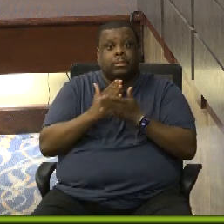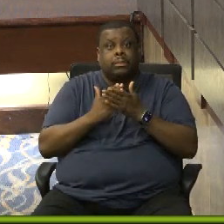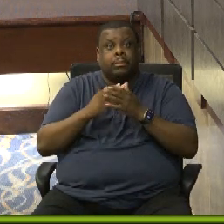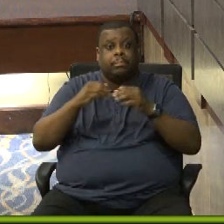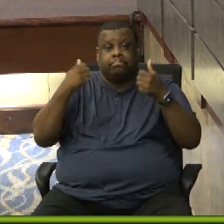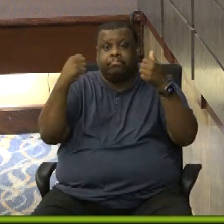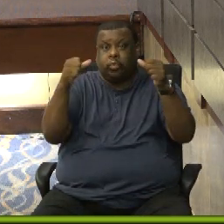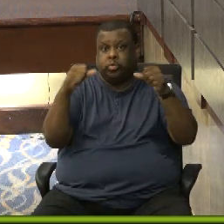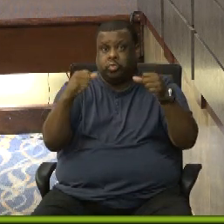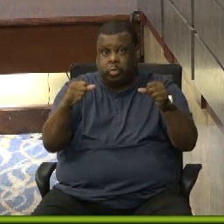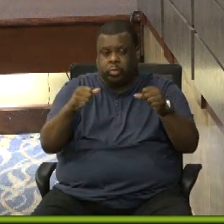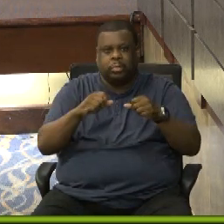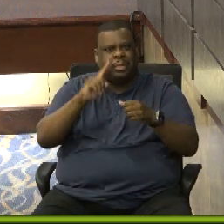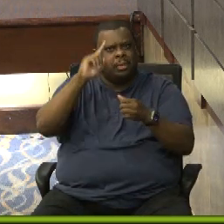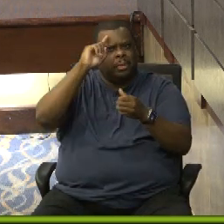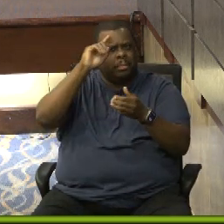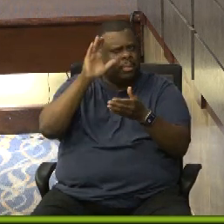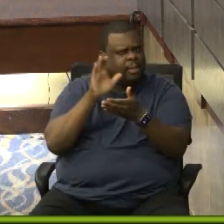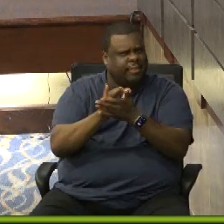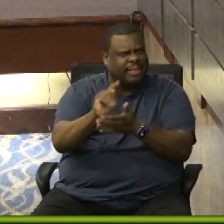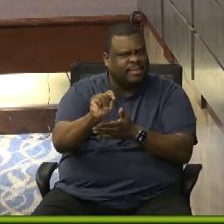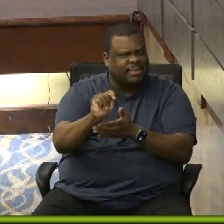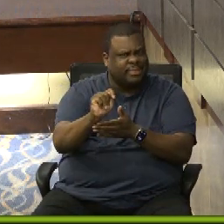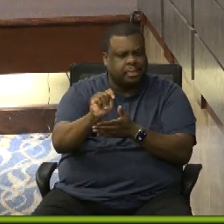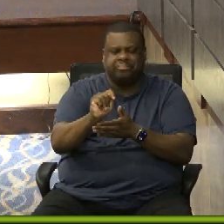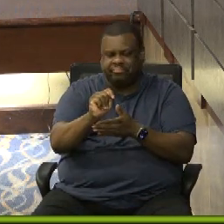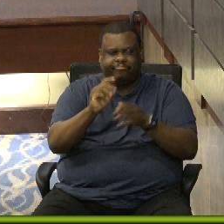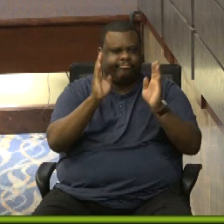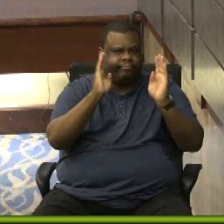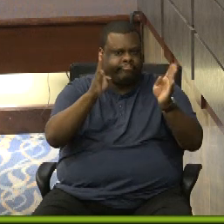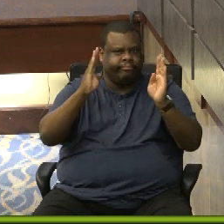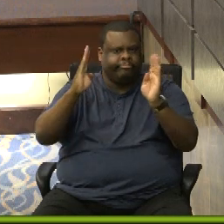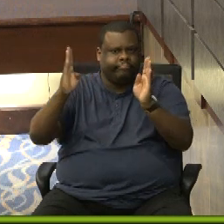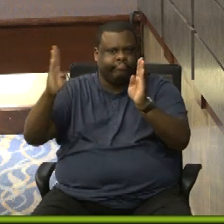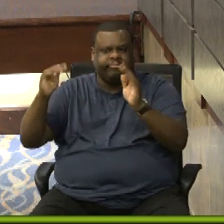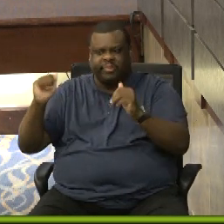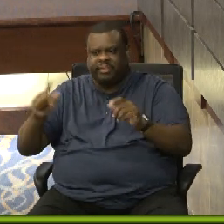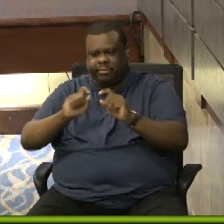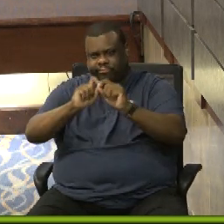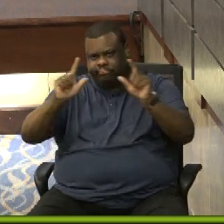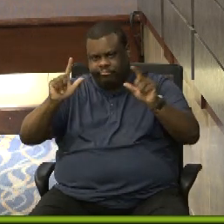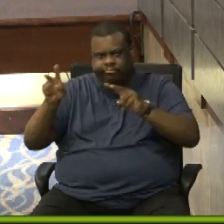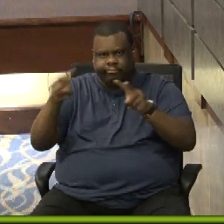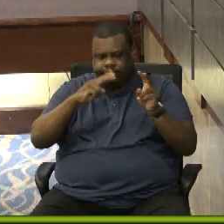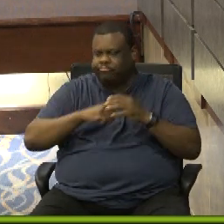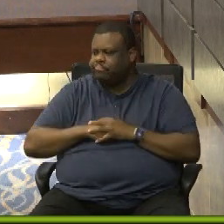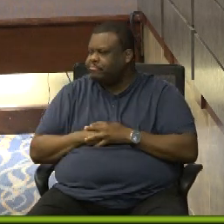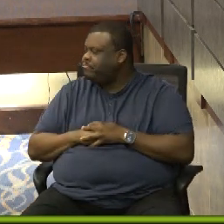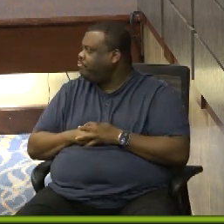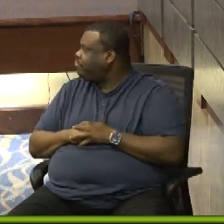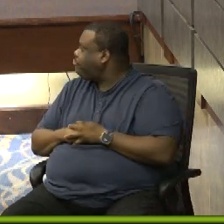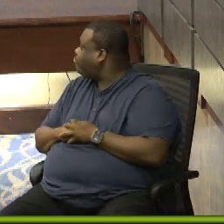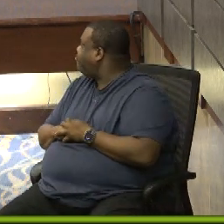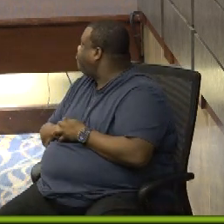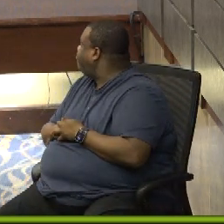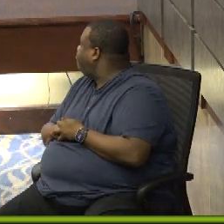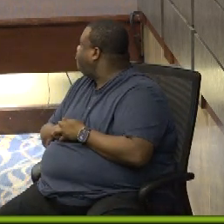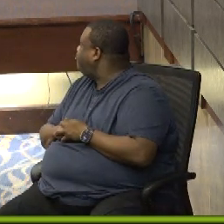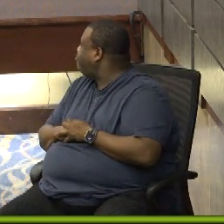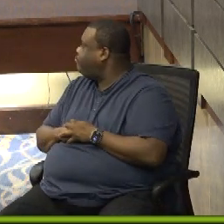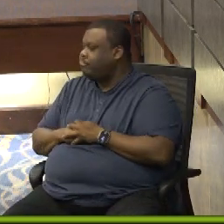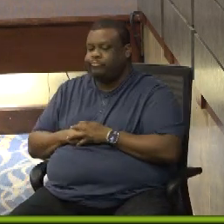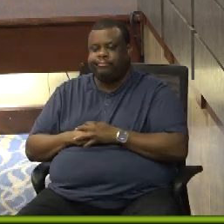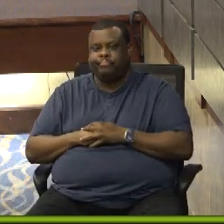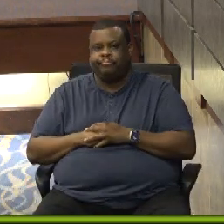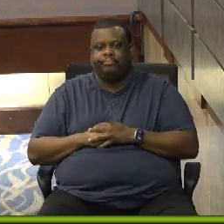this believe it concept where we feel like there's just so many great things we can call attention to. World-class surfing in Texas, believe it. Live music on the